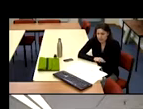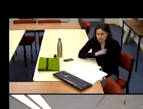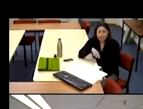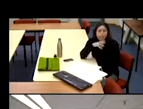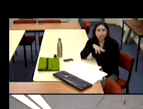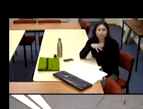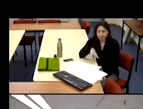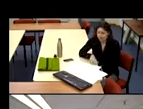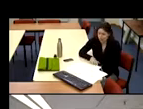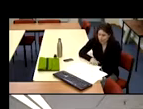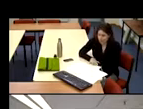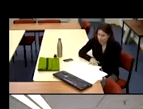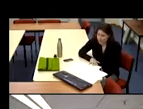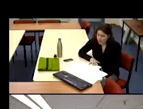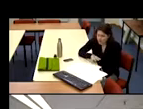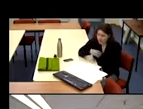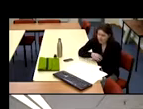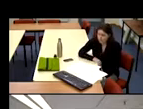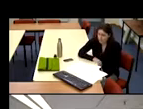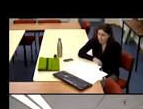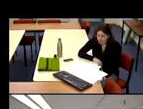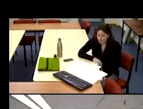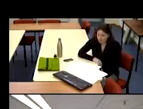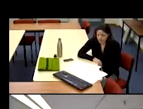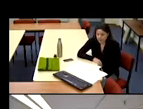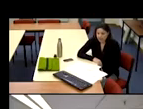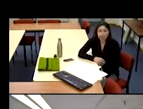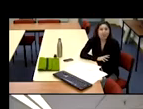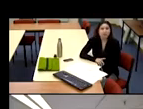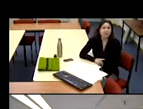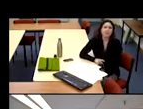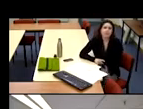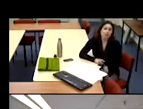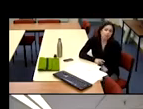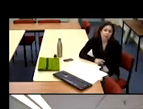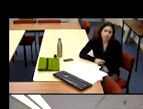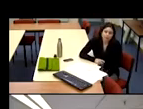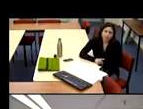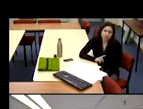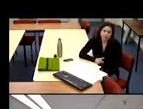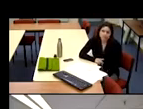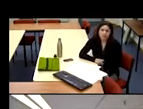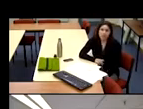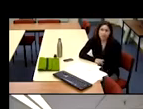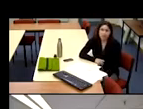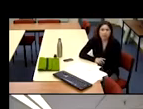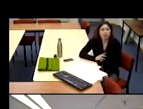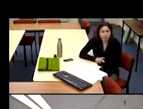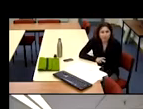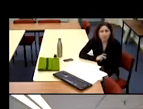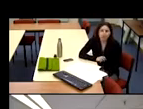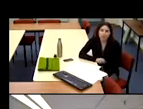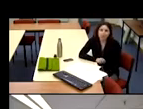have set out to really change and define the narrative around refugee, and they themselves have gone through a name change. So they used to be called the